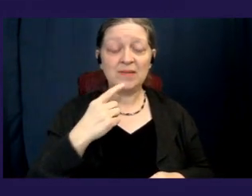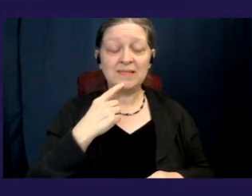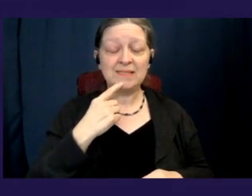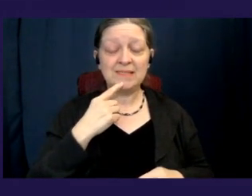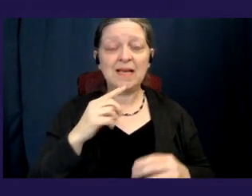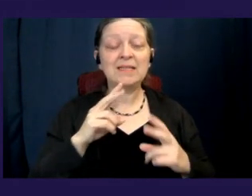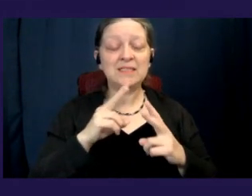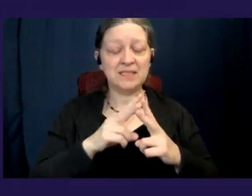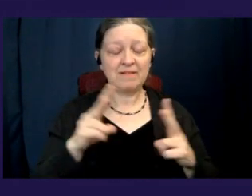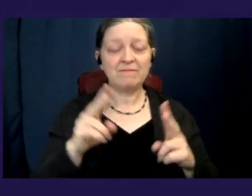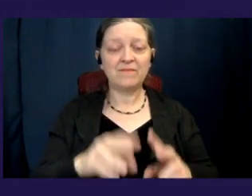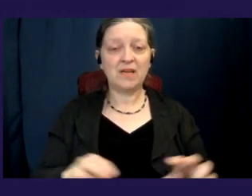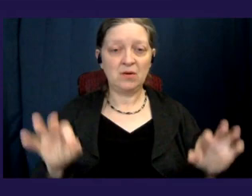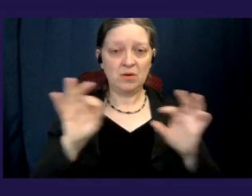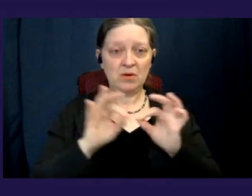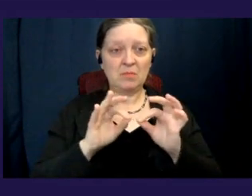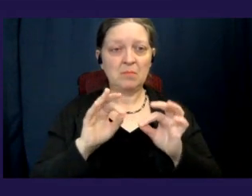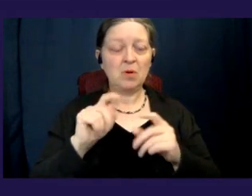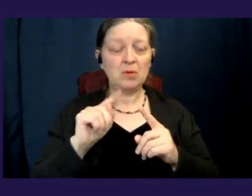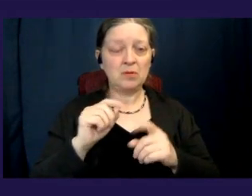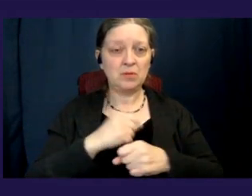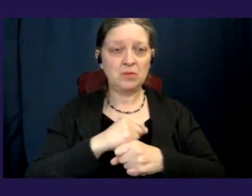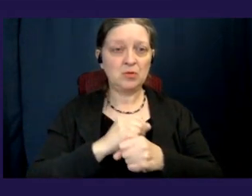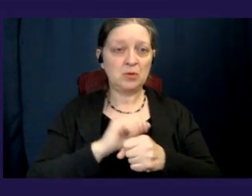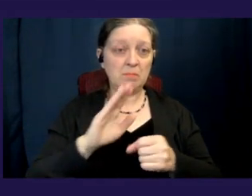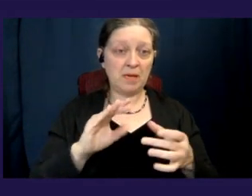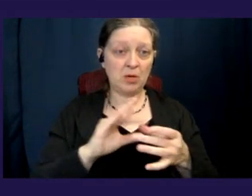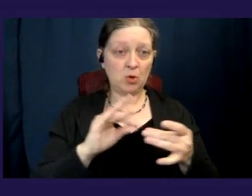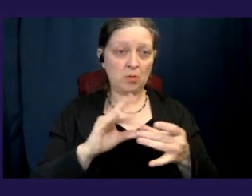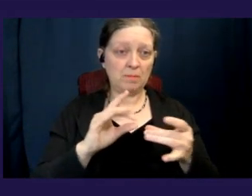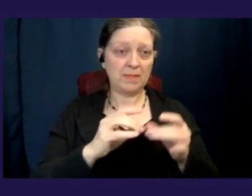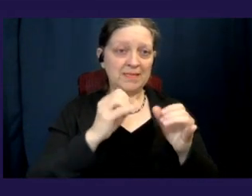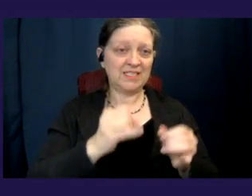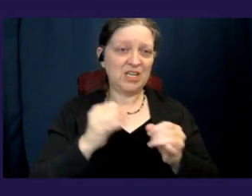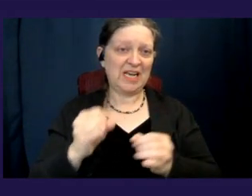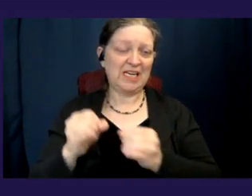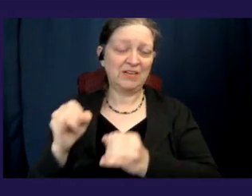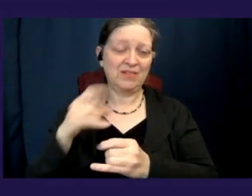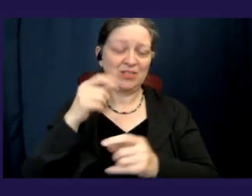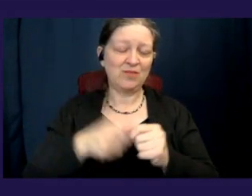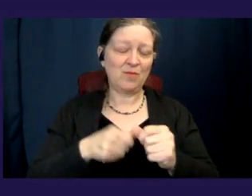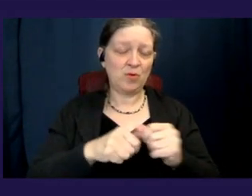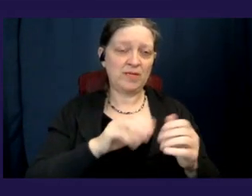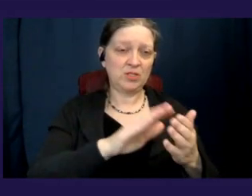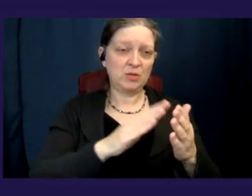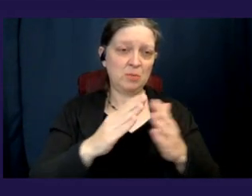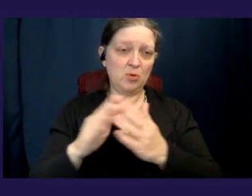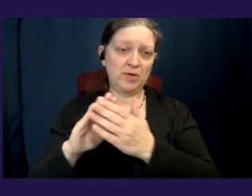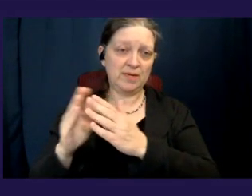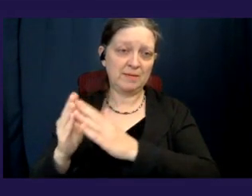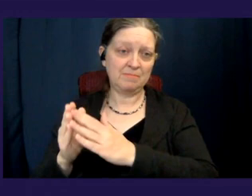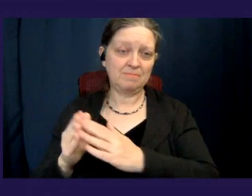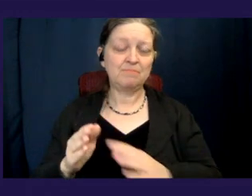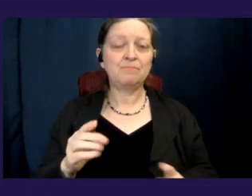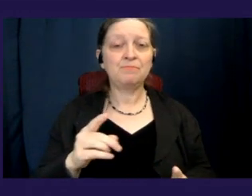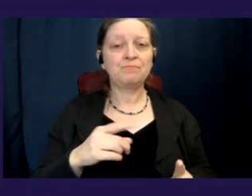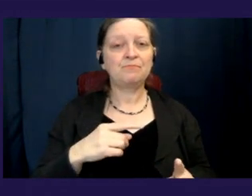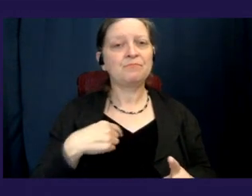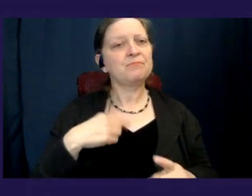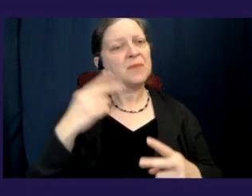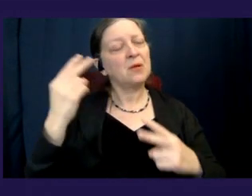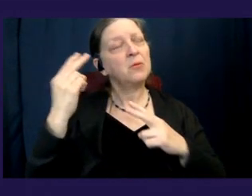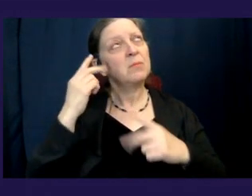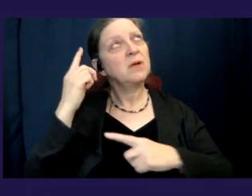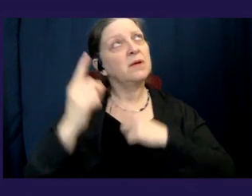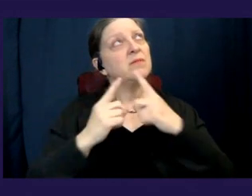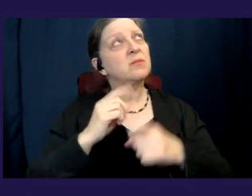really individualize your response to every community. And I think about during the pandemic, really working